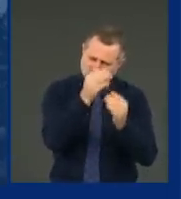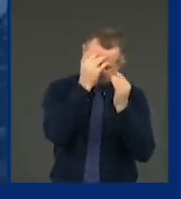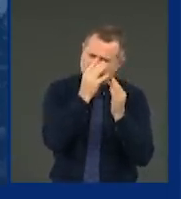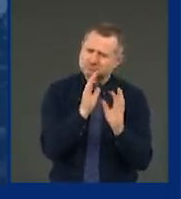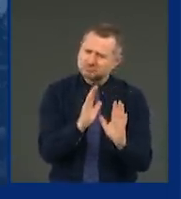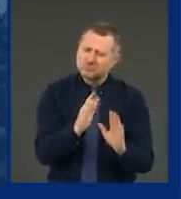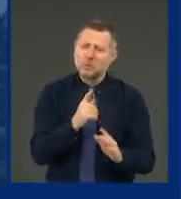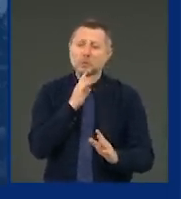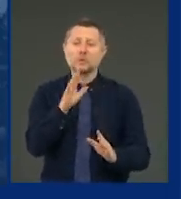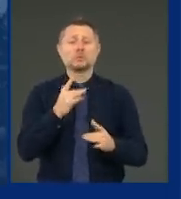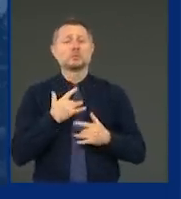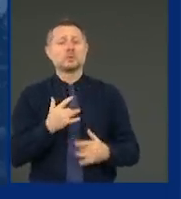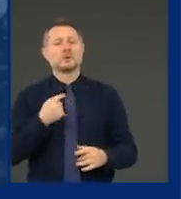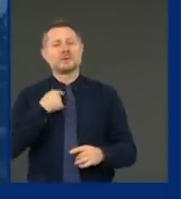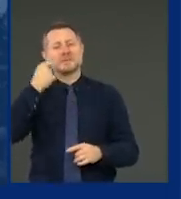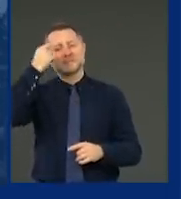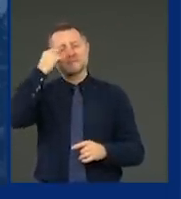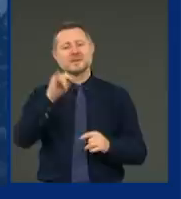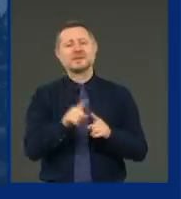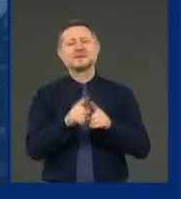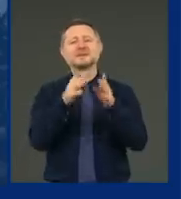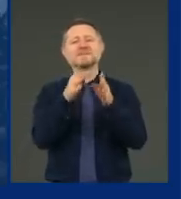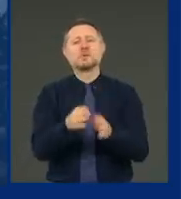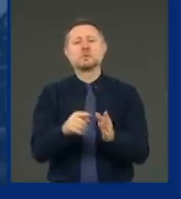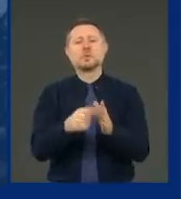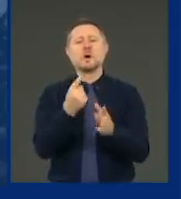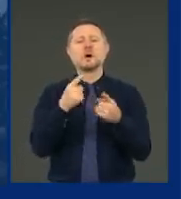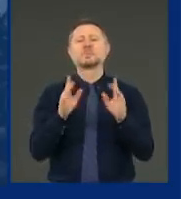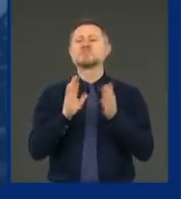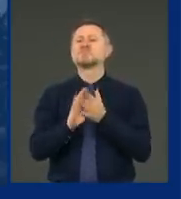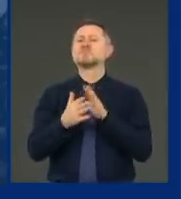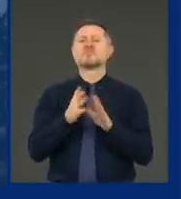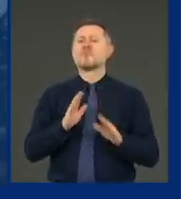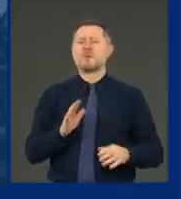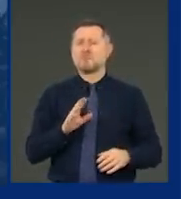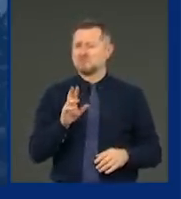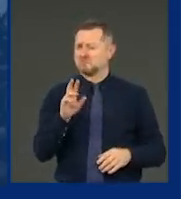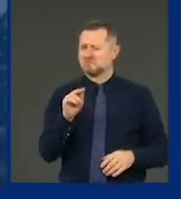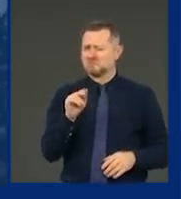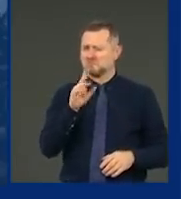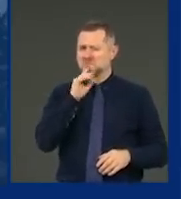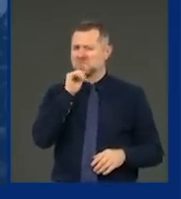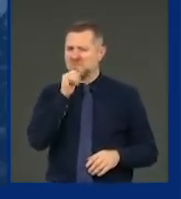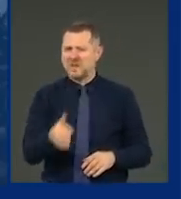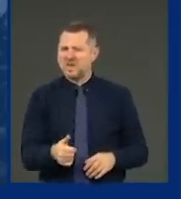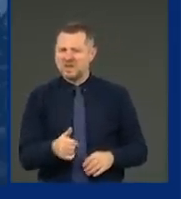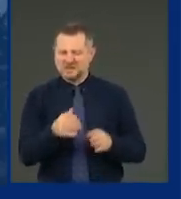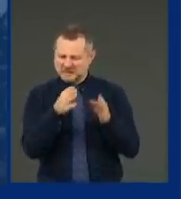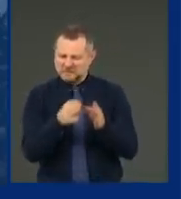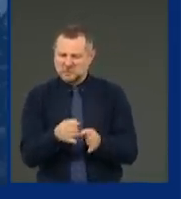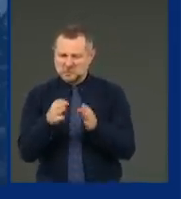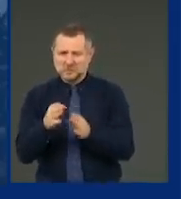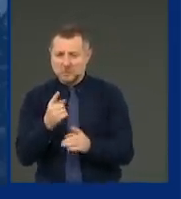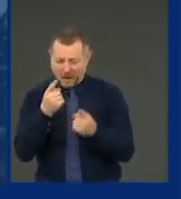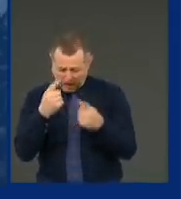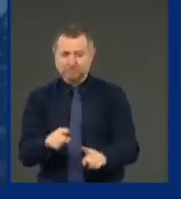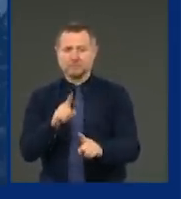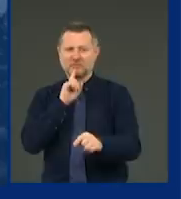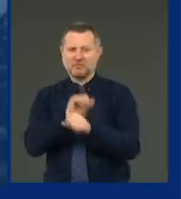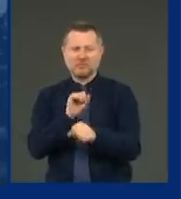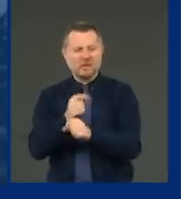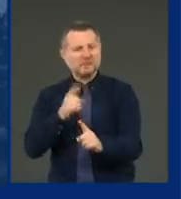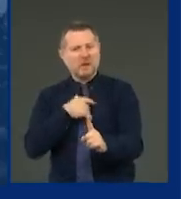as individual incidents. They're not individual incidents. When you